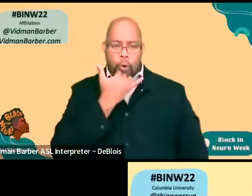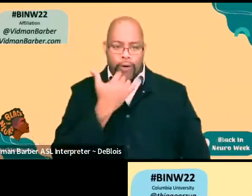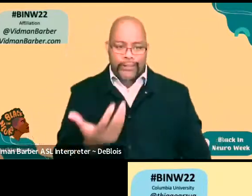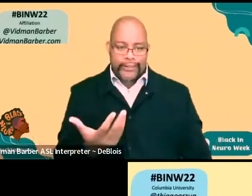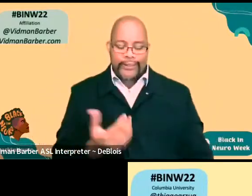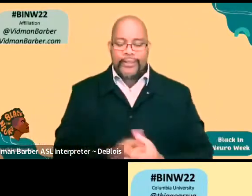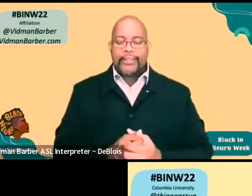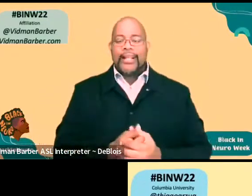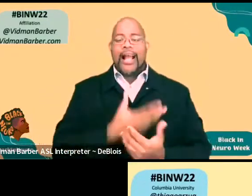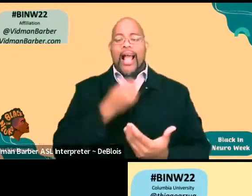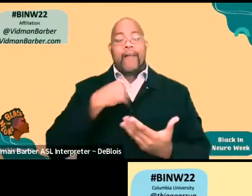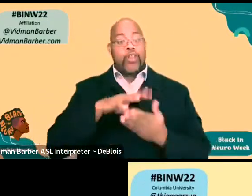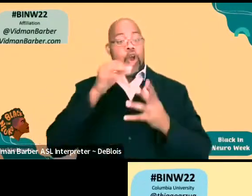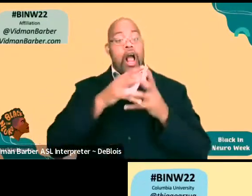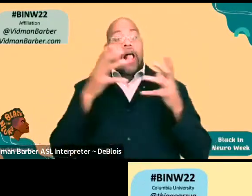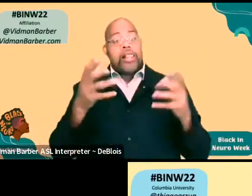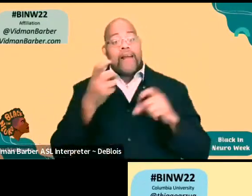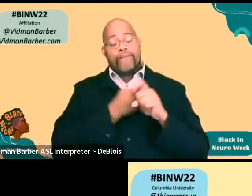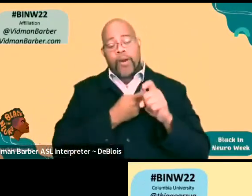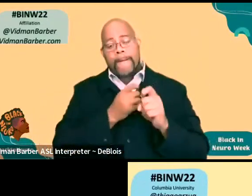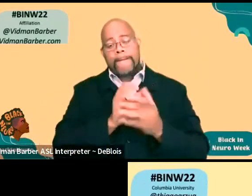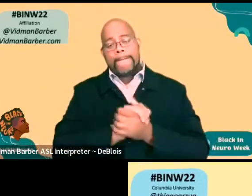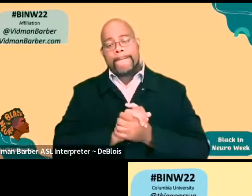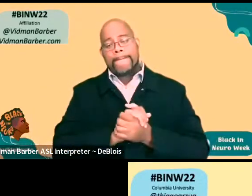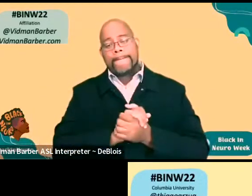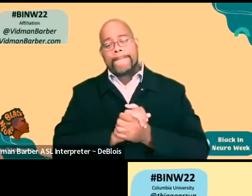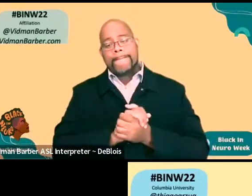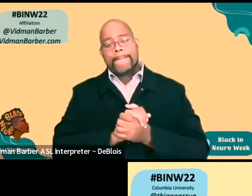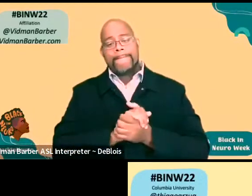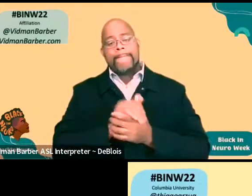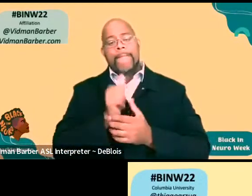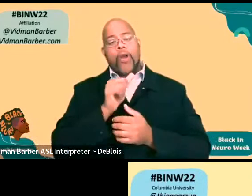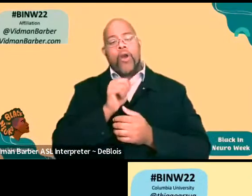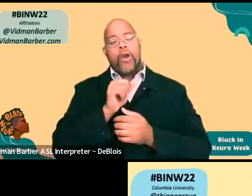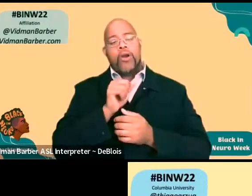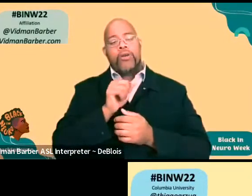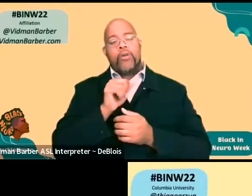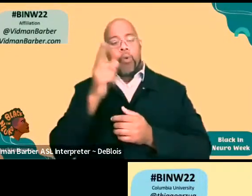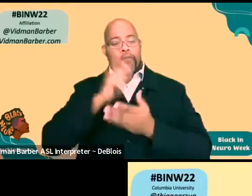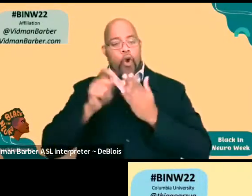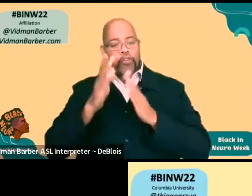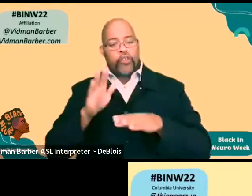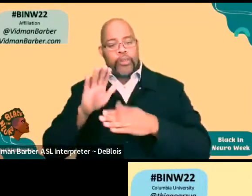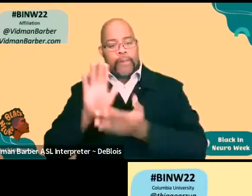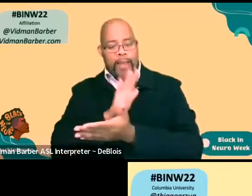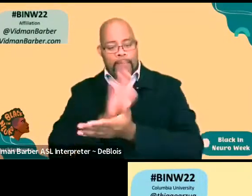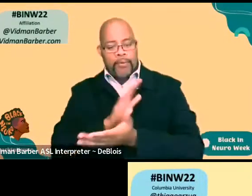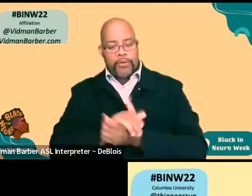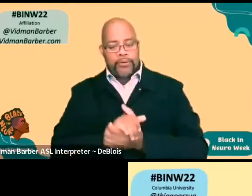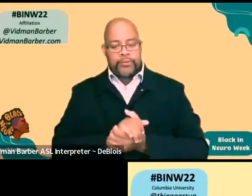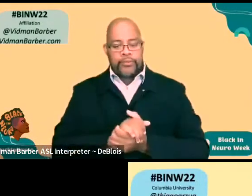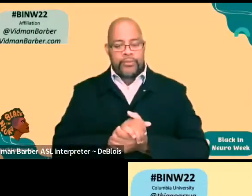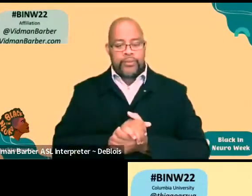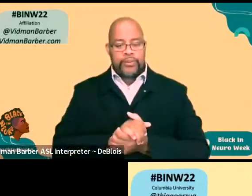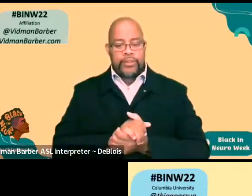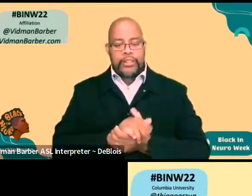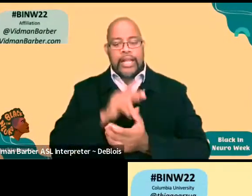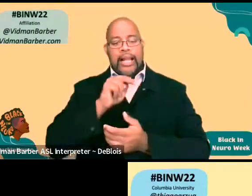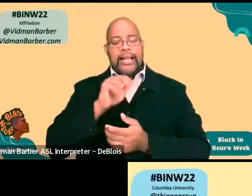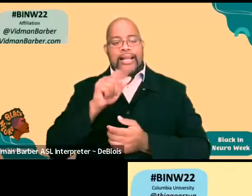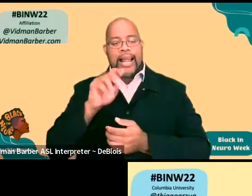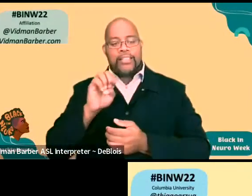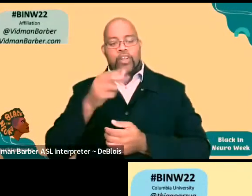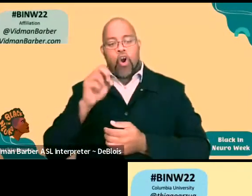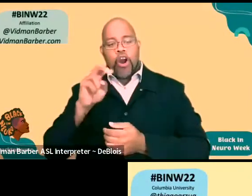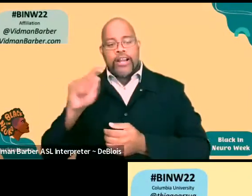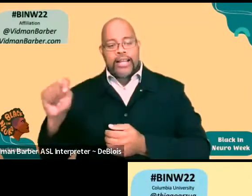And I mean, I've learned a lot from like Nate Harnett, who's one of the authors on the papers. He's doing a lot of that groundwork